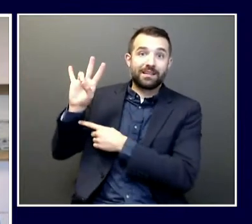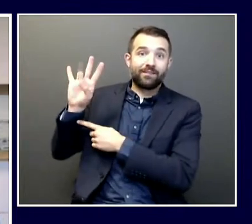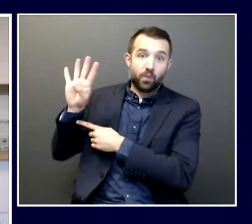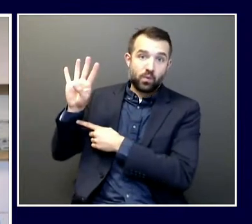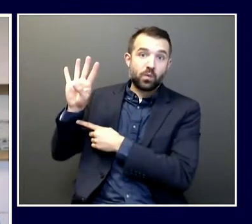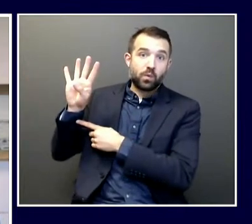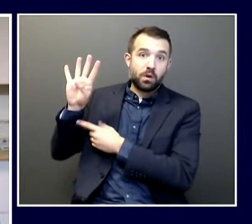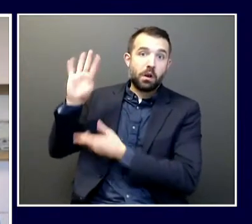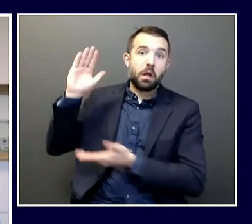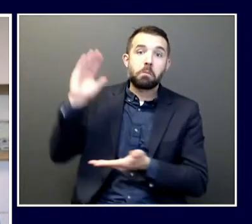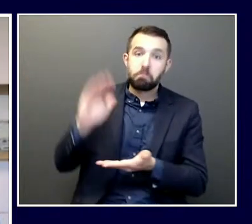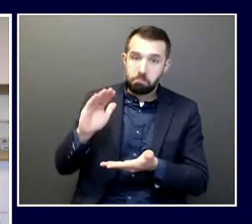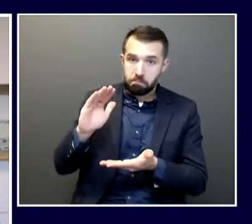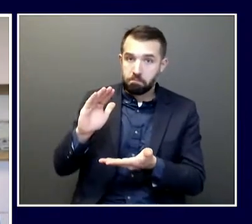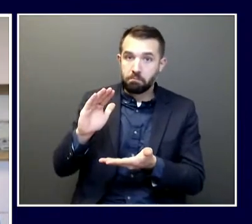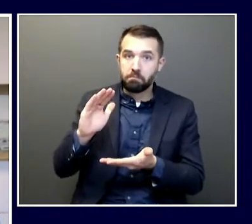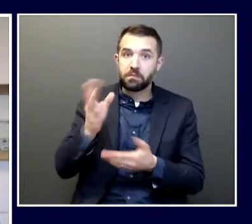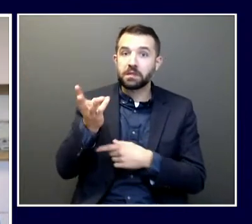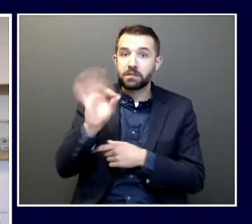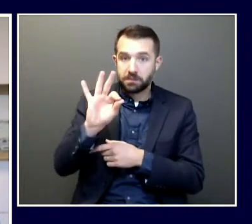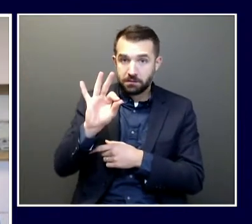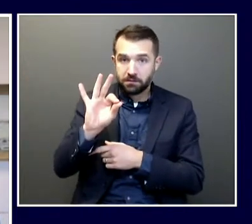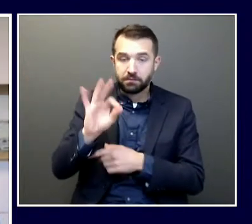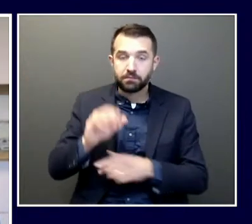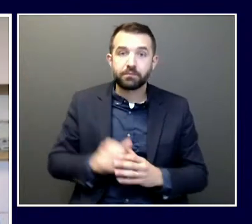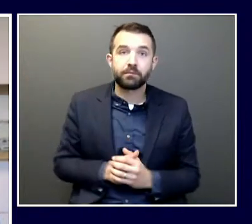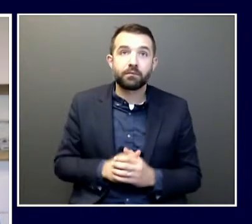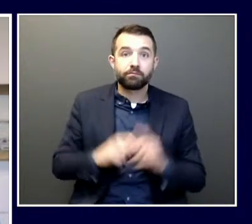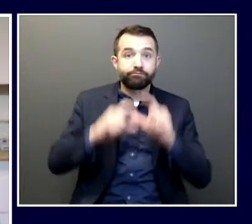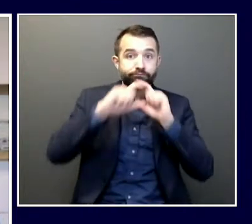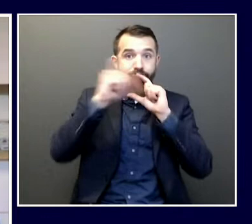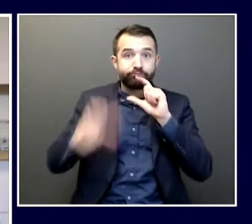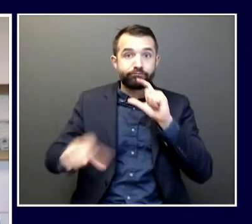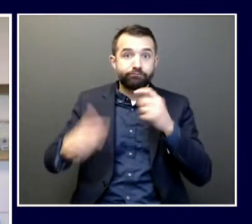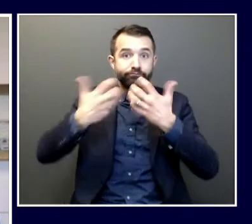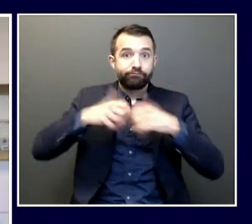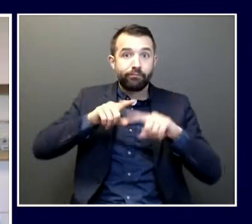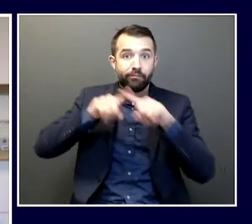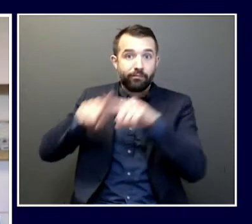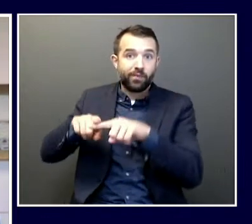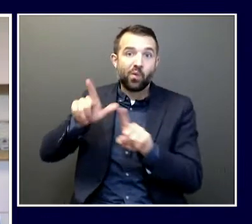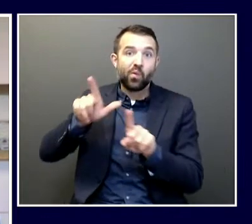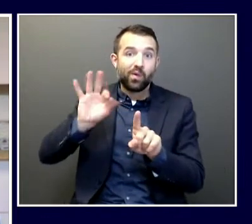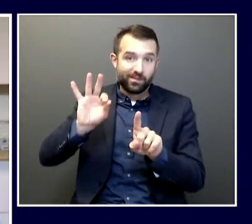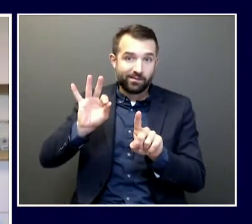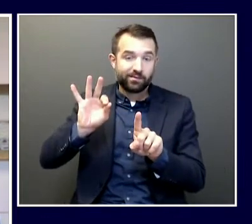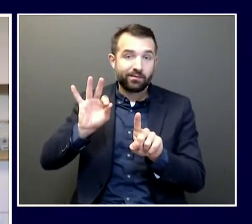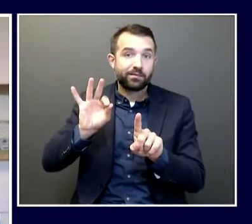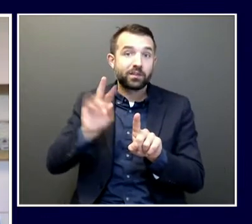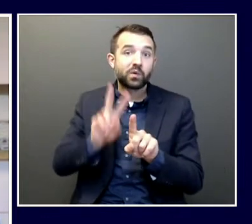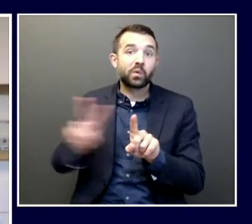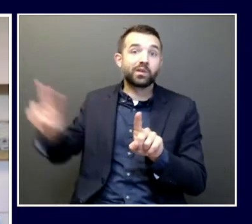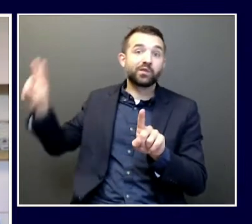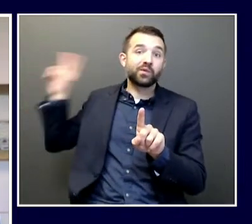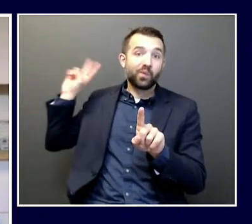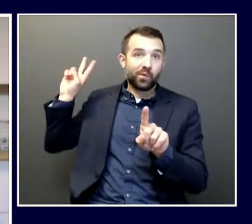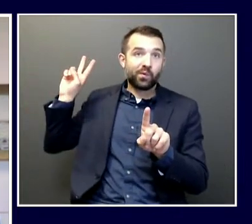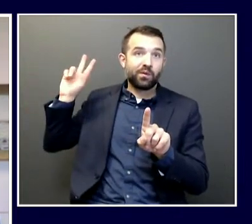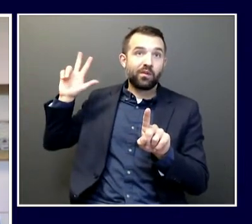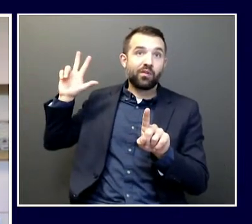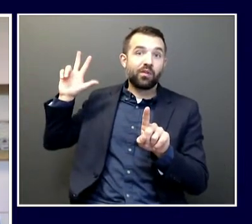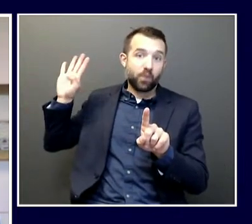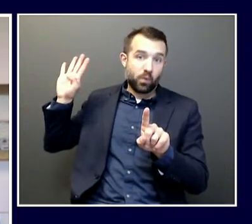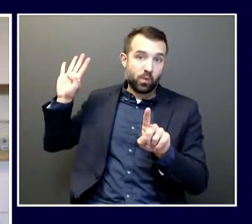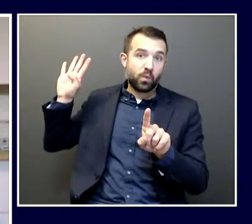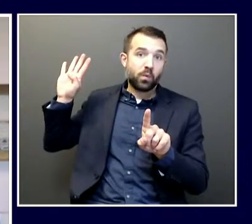right now, there are 29 people who are on a ventilator, whereas 2 weeks ago, there were 34 people who are